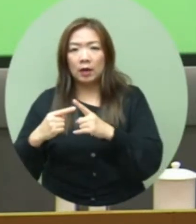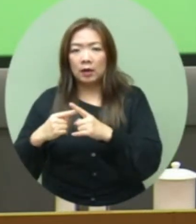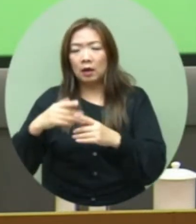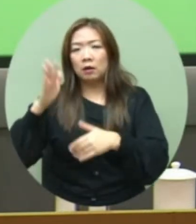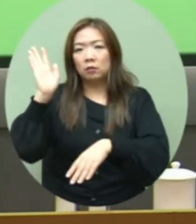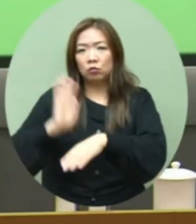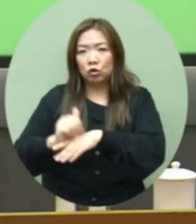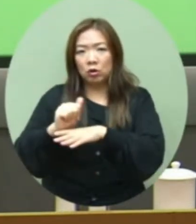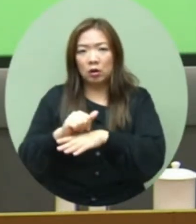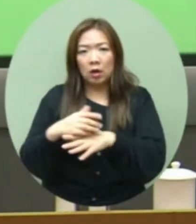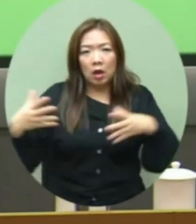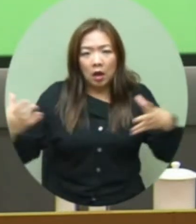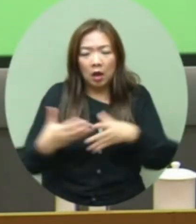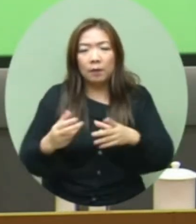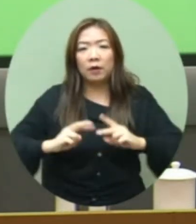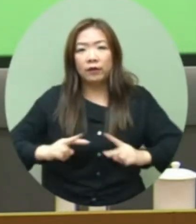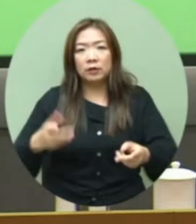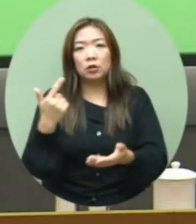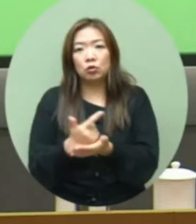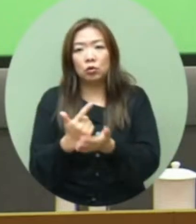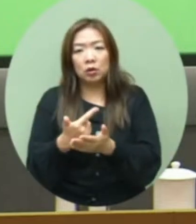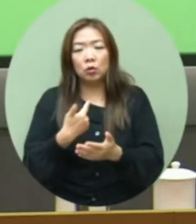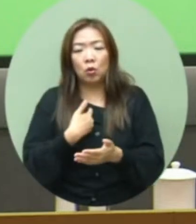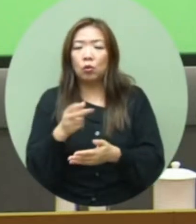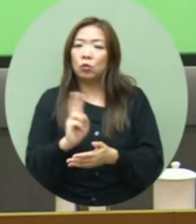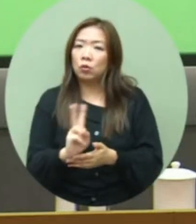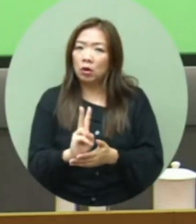talent need to go hand in hand.